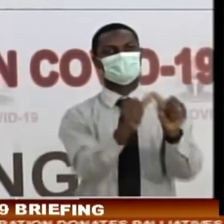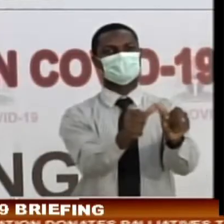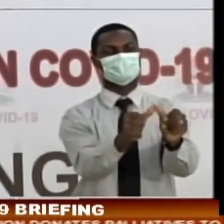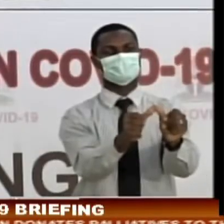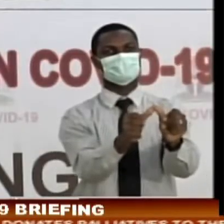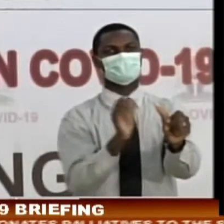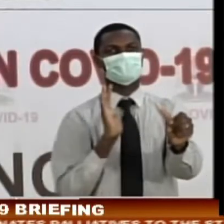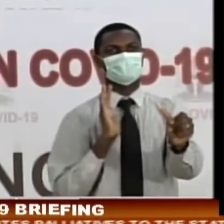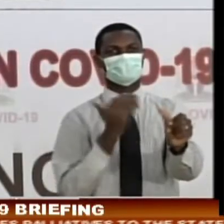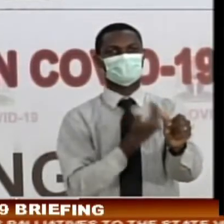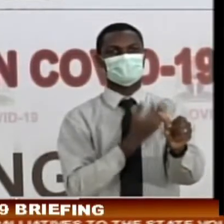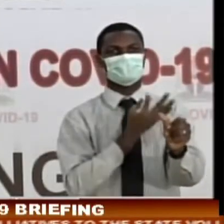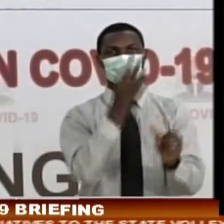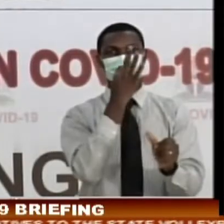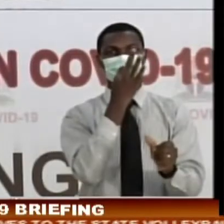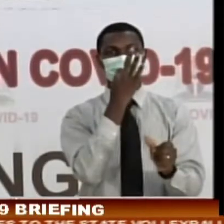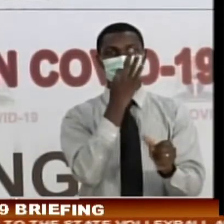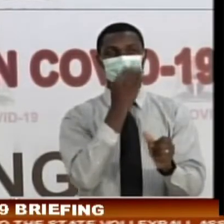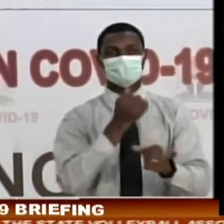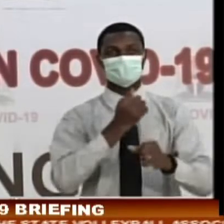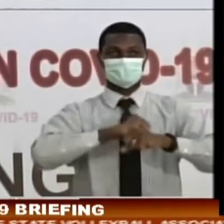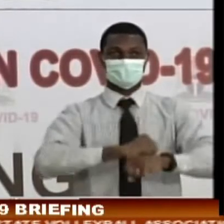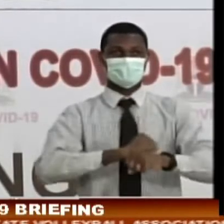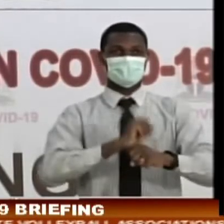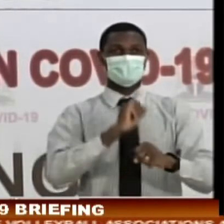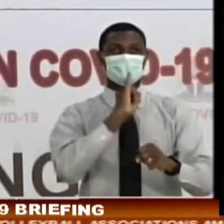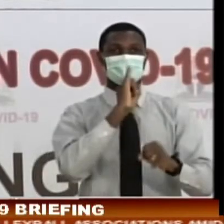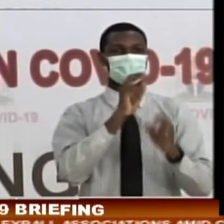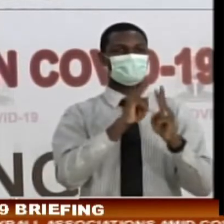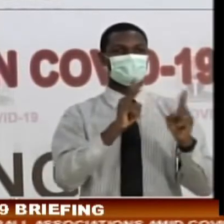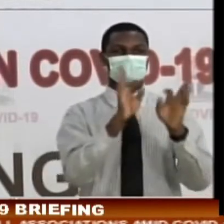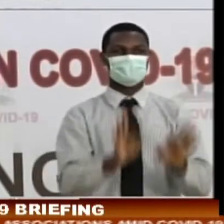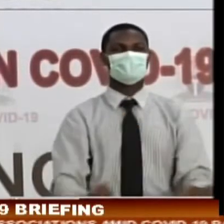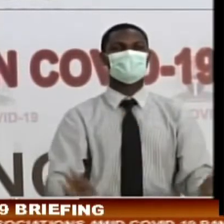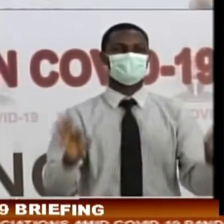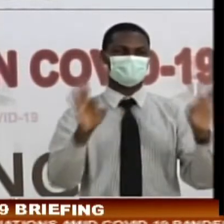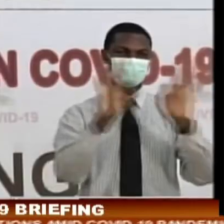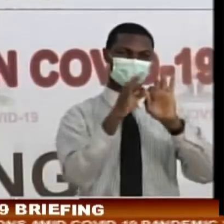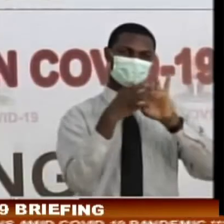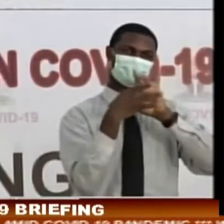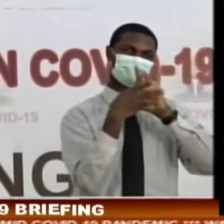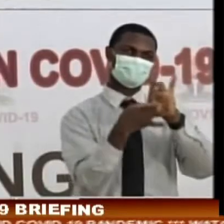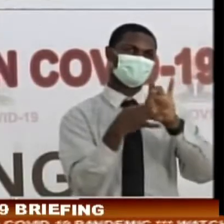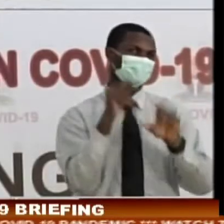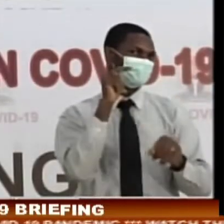our food security is critical to our national